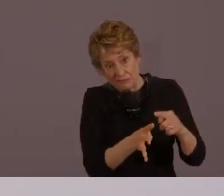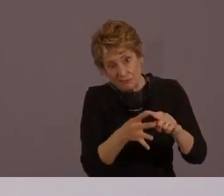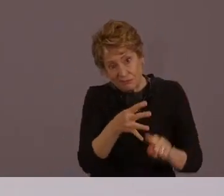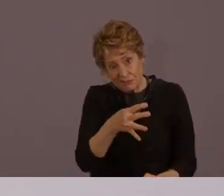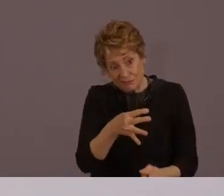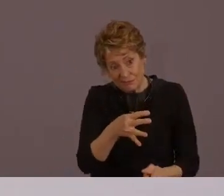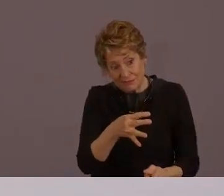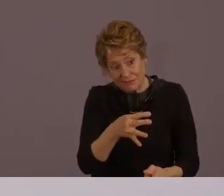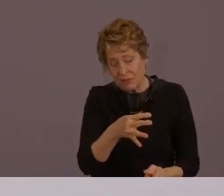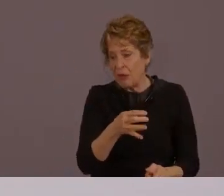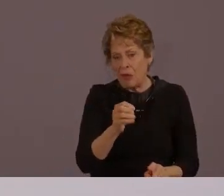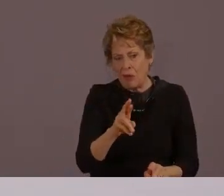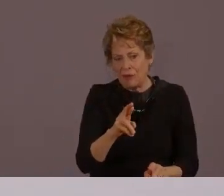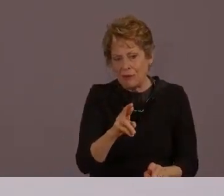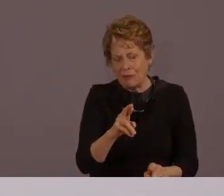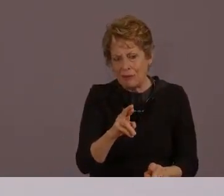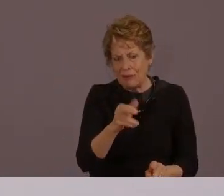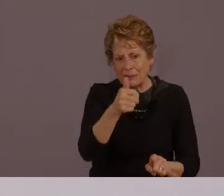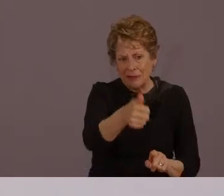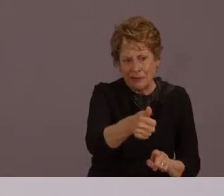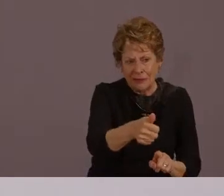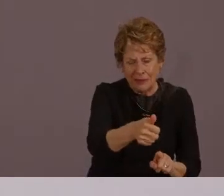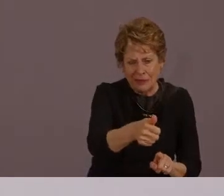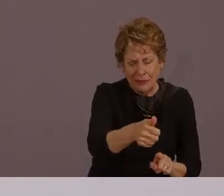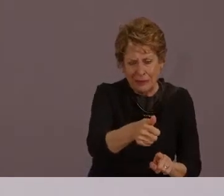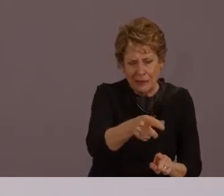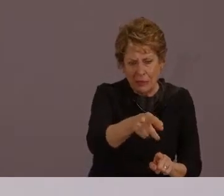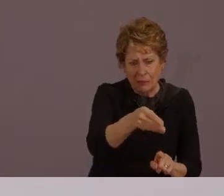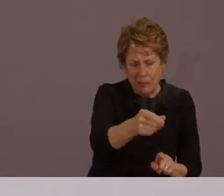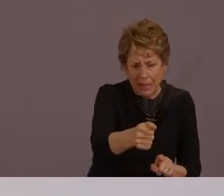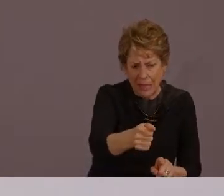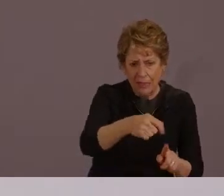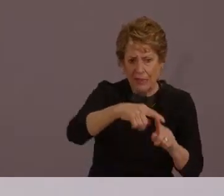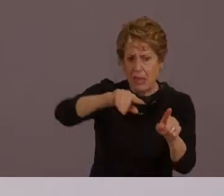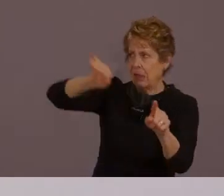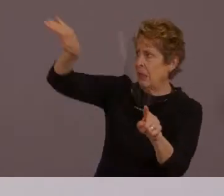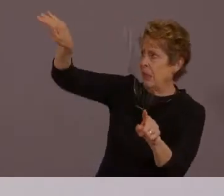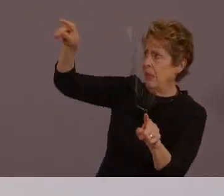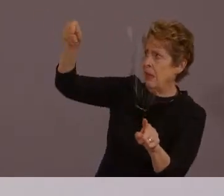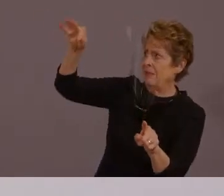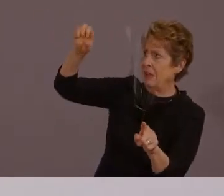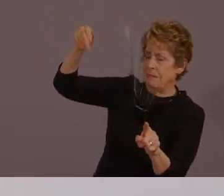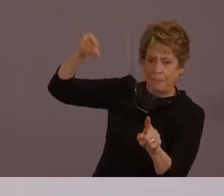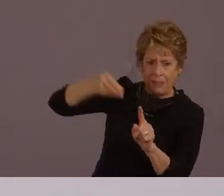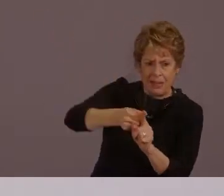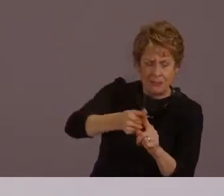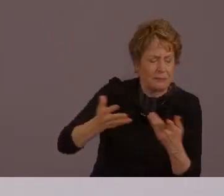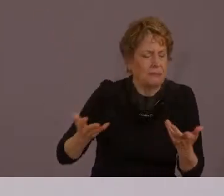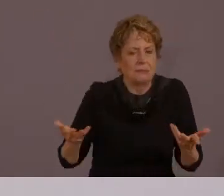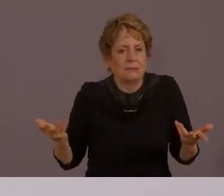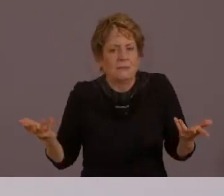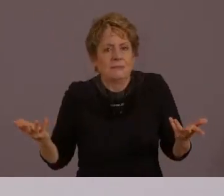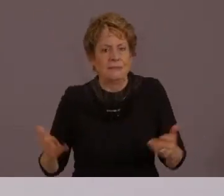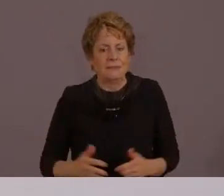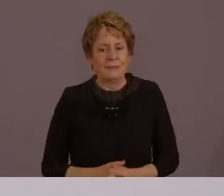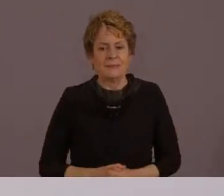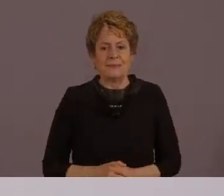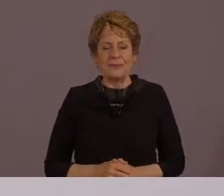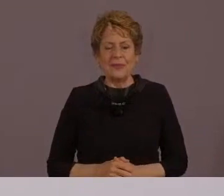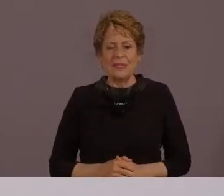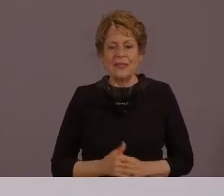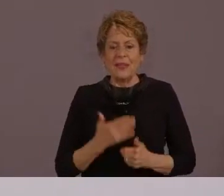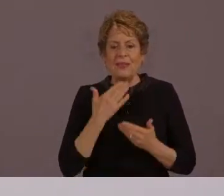they'll have to work out with Pima County. Thank you, Dr. Chris. Appreciate your work. Yeah, you're welcome. Bud Foster. Hi, Bud.